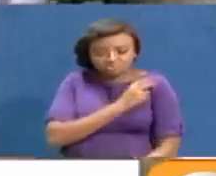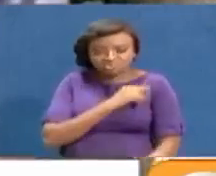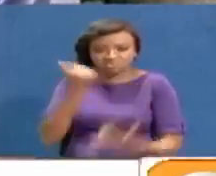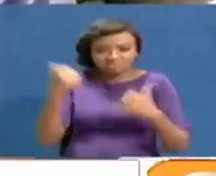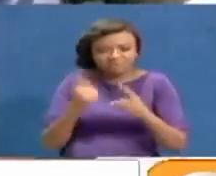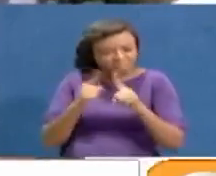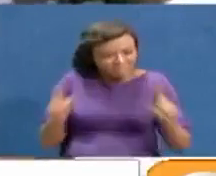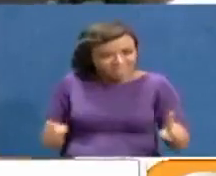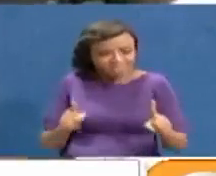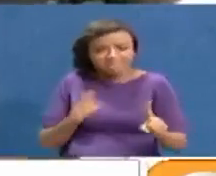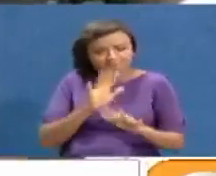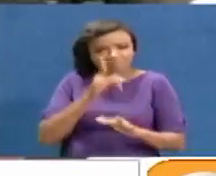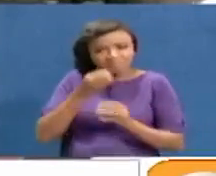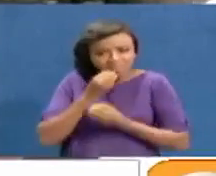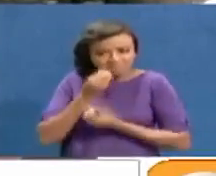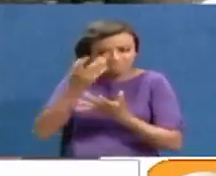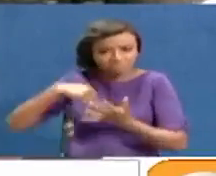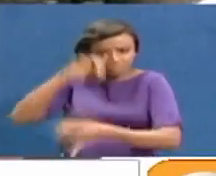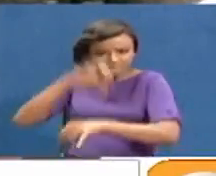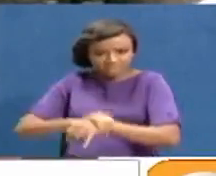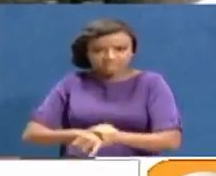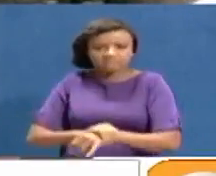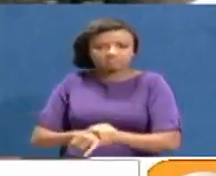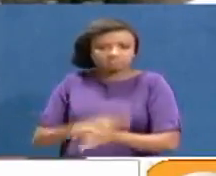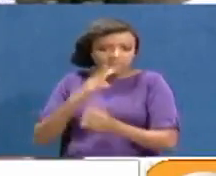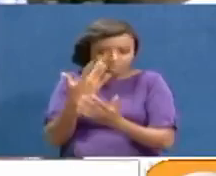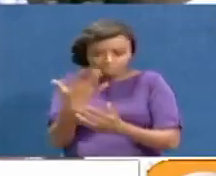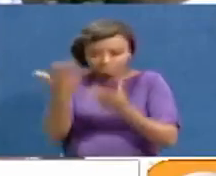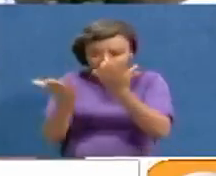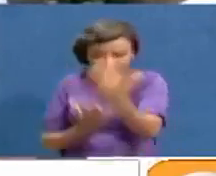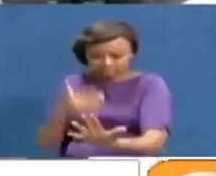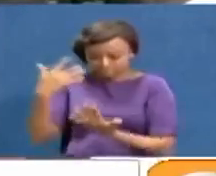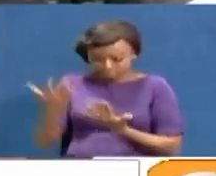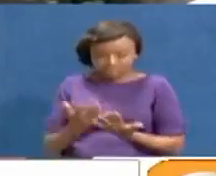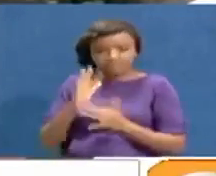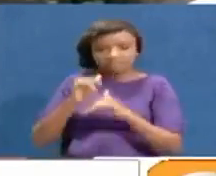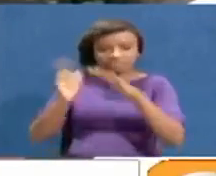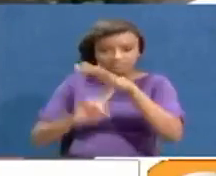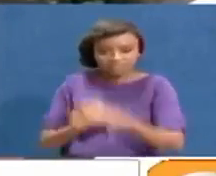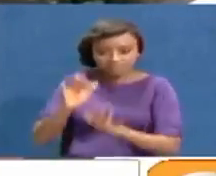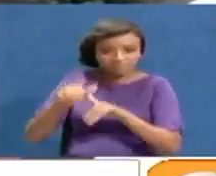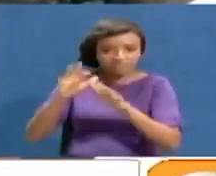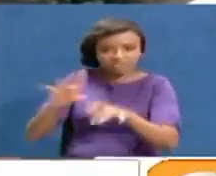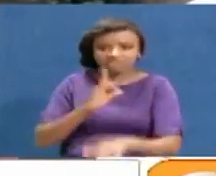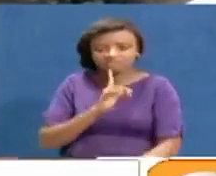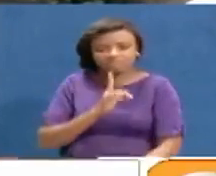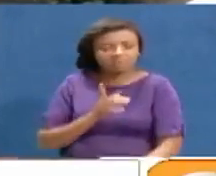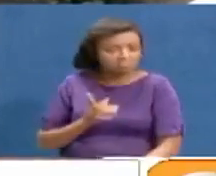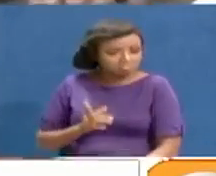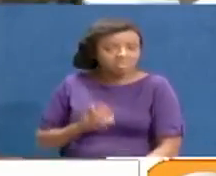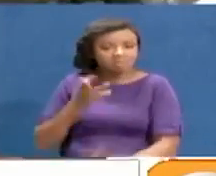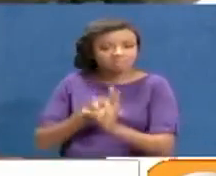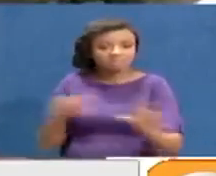of yet. From the information brought to us and the documents brought to us by the ministry, they